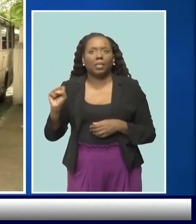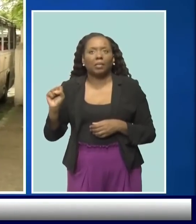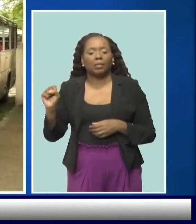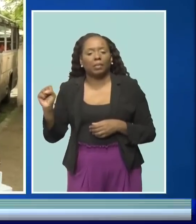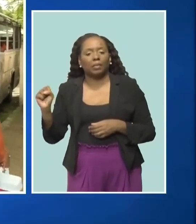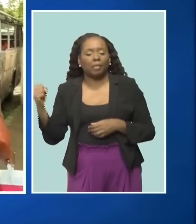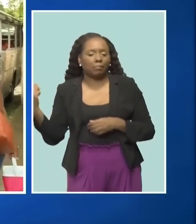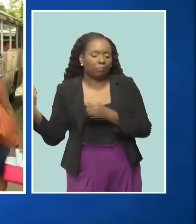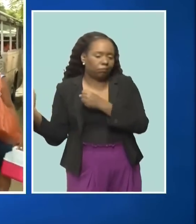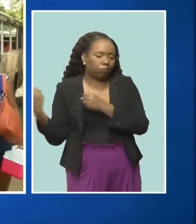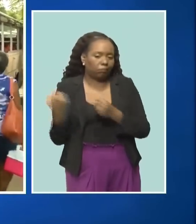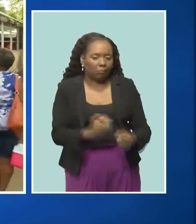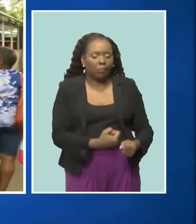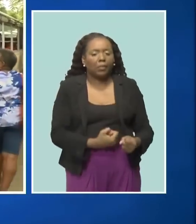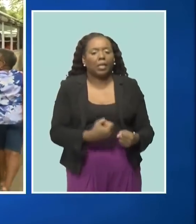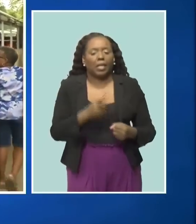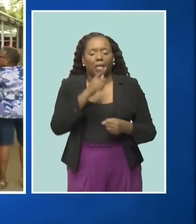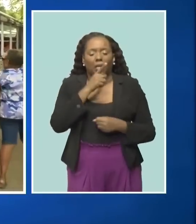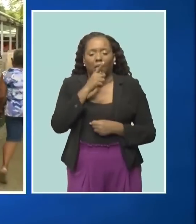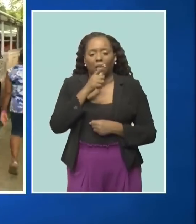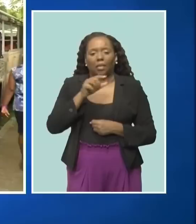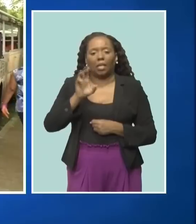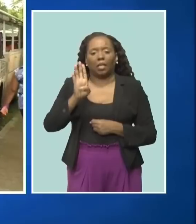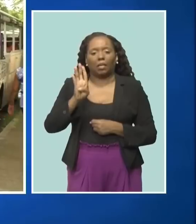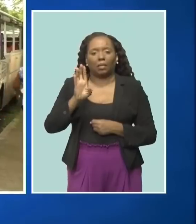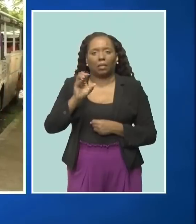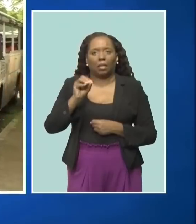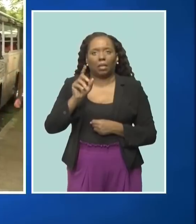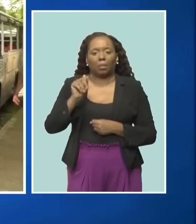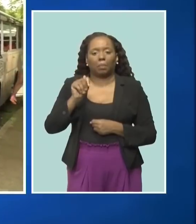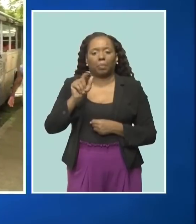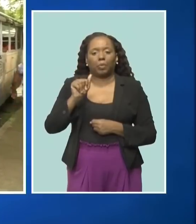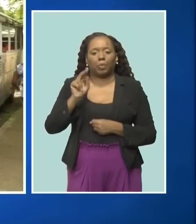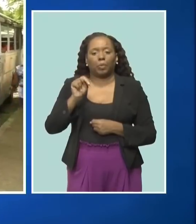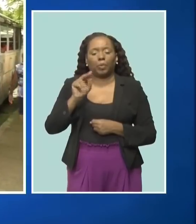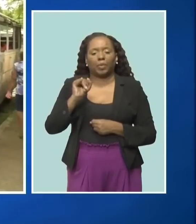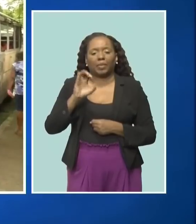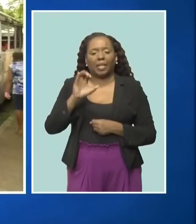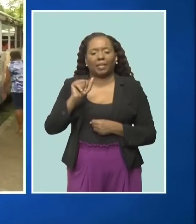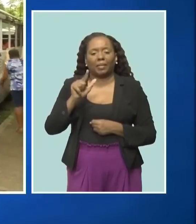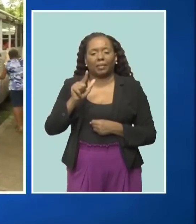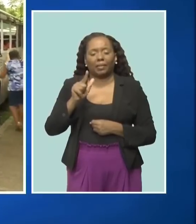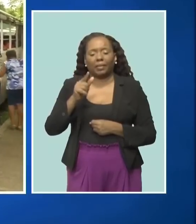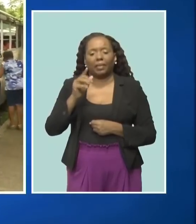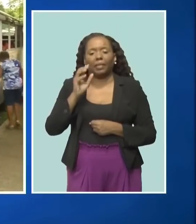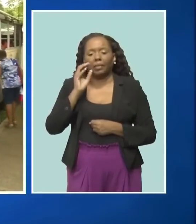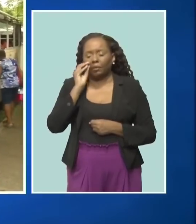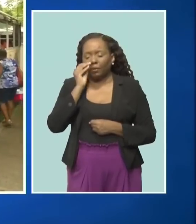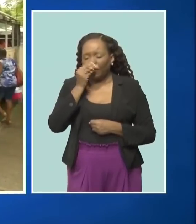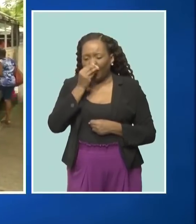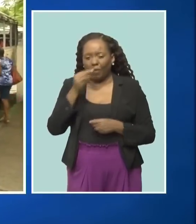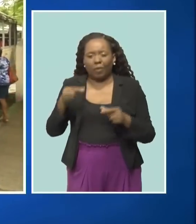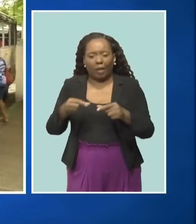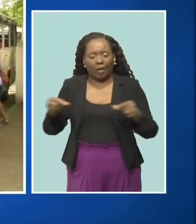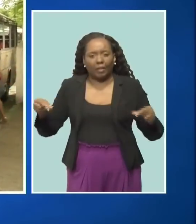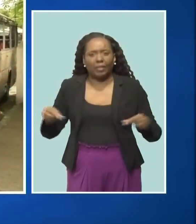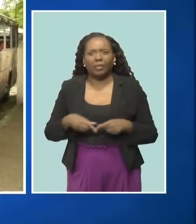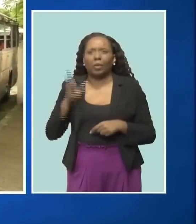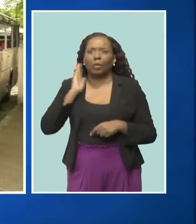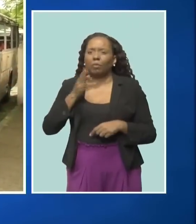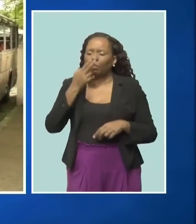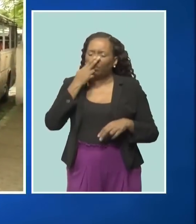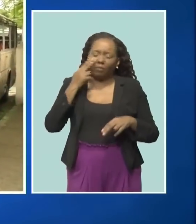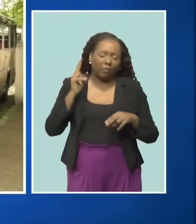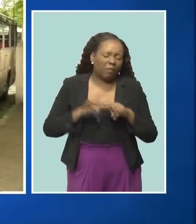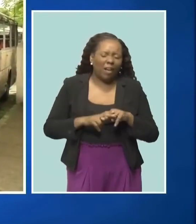Gardens. This bus ride is completely booked, and we're anticipating a day full of fun. We're going to have